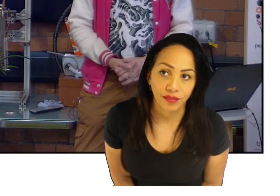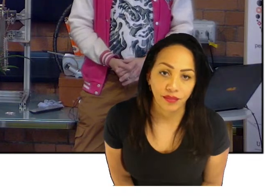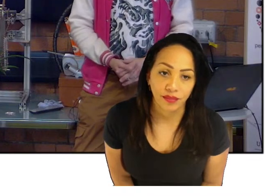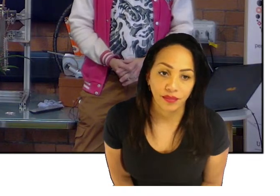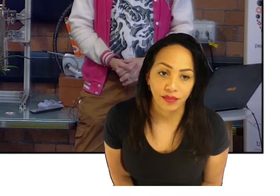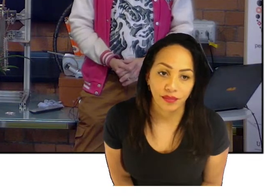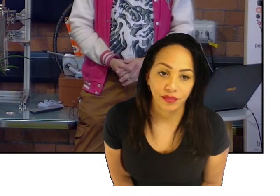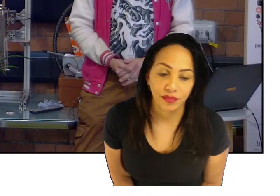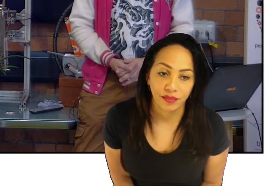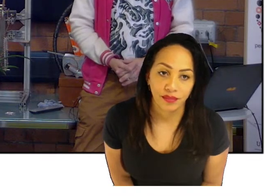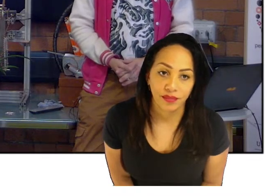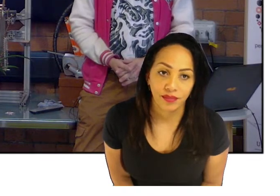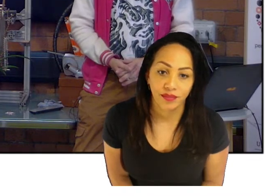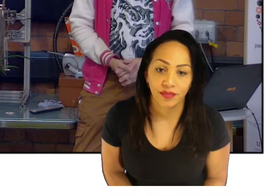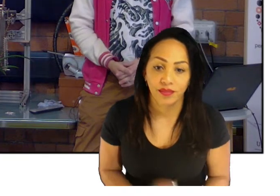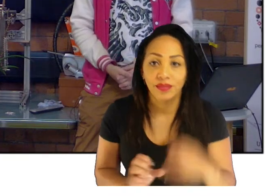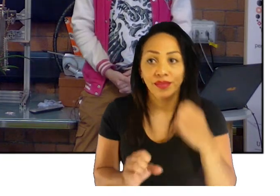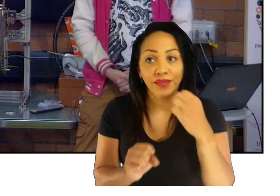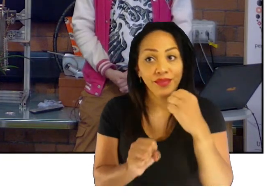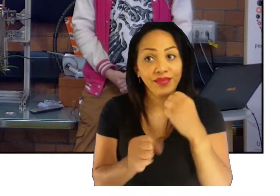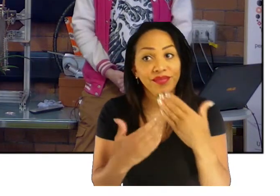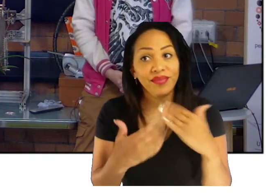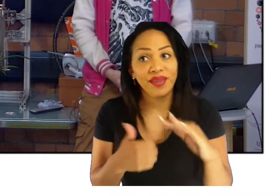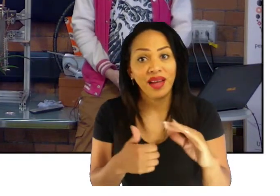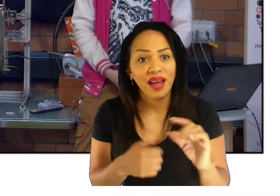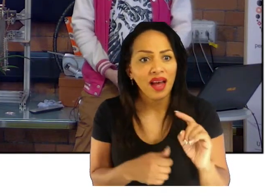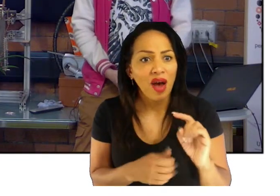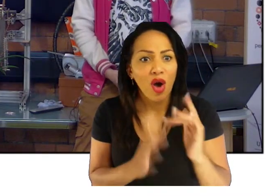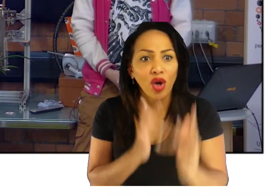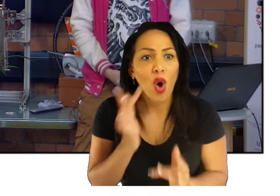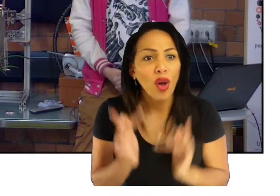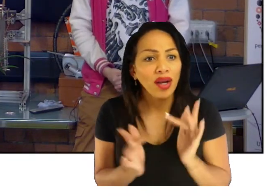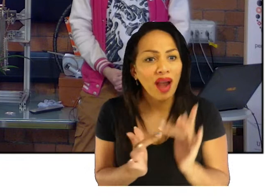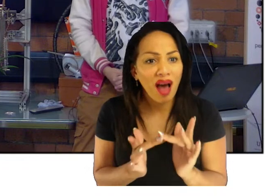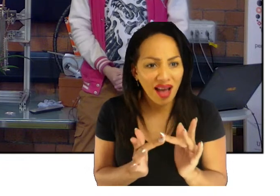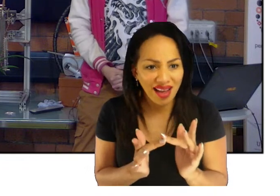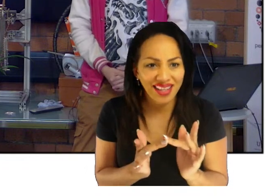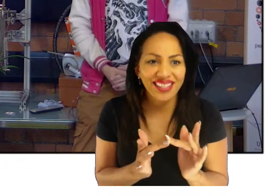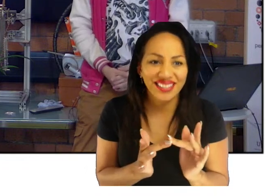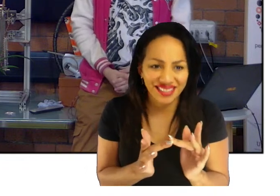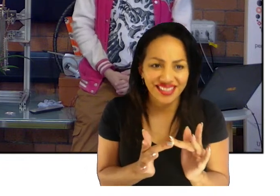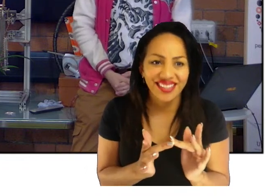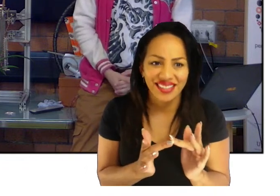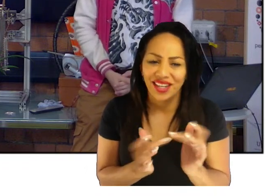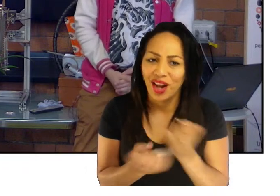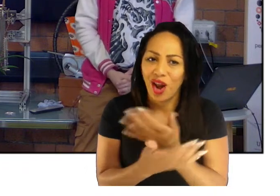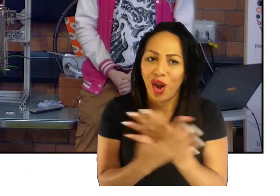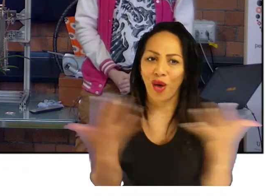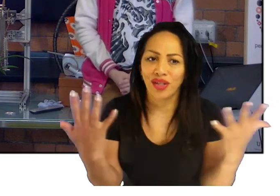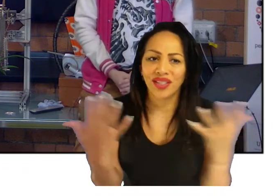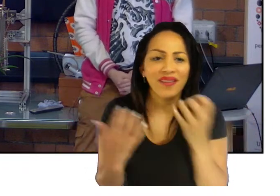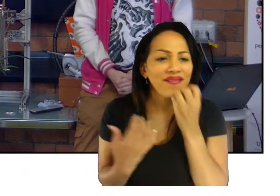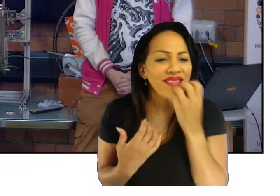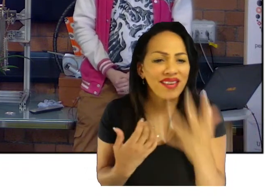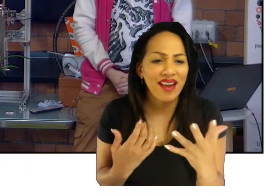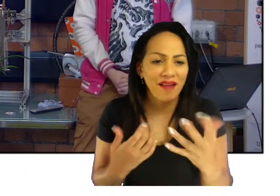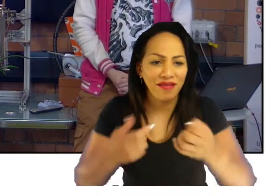First of all, Graham, people are saying some really lovely things online. If you need a pick-me-up, go and read through your messages, I reckon. But I will go